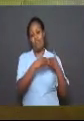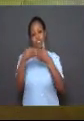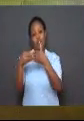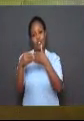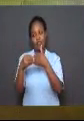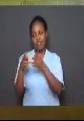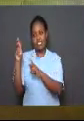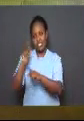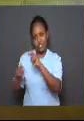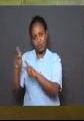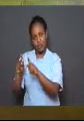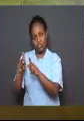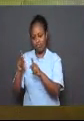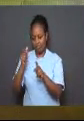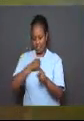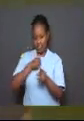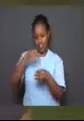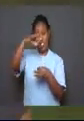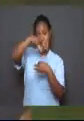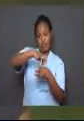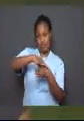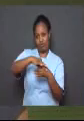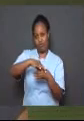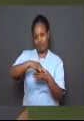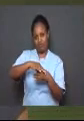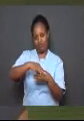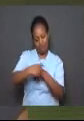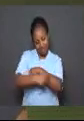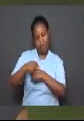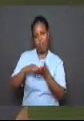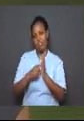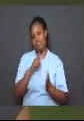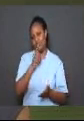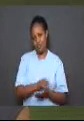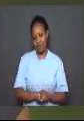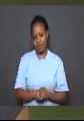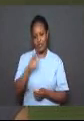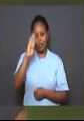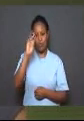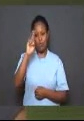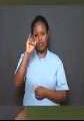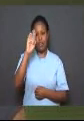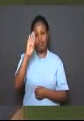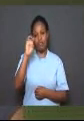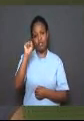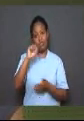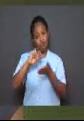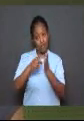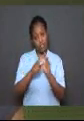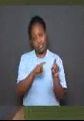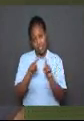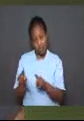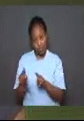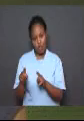threatens people into voting for him. An example of bribery is a person who